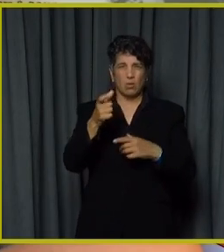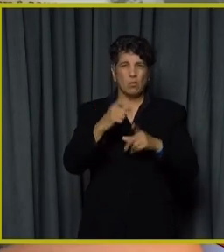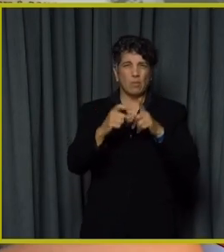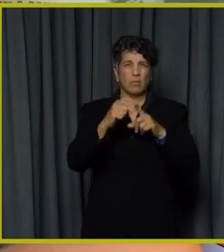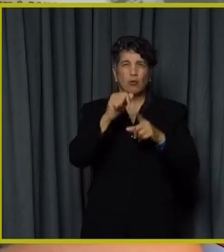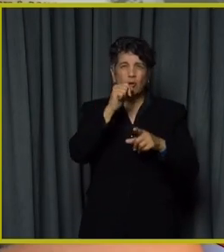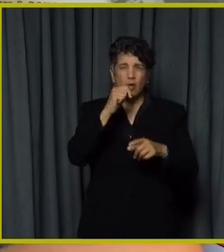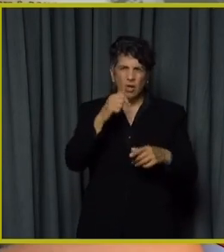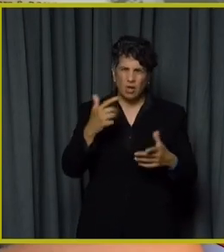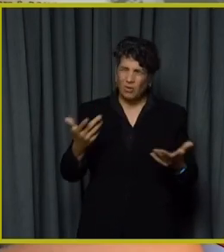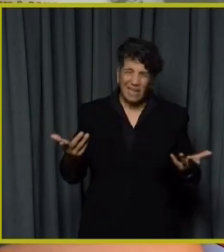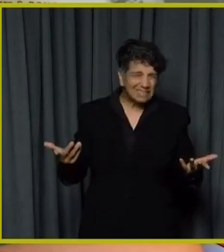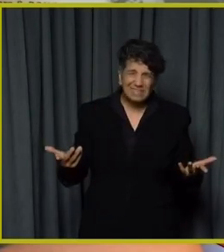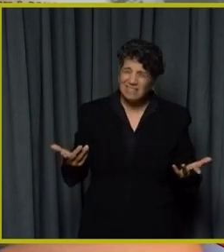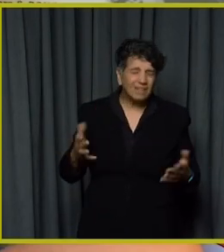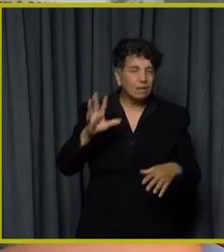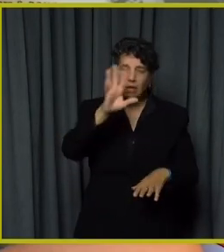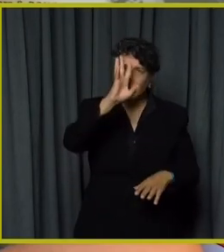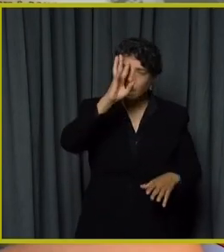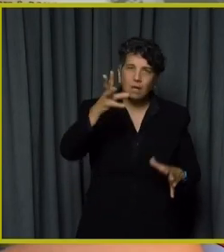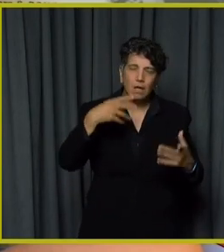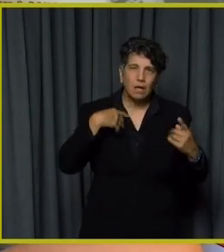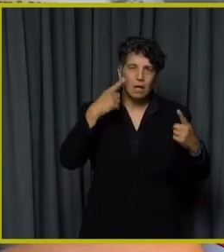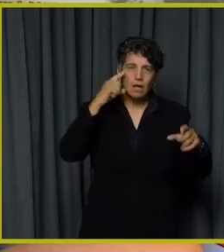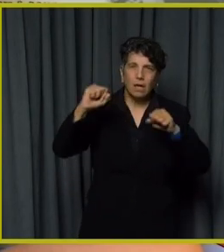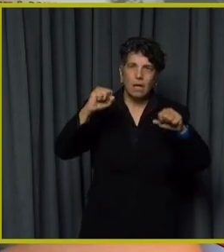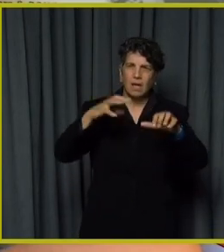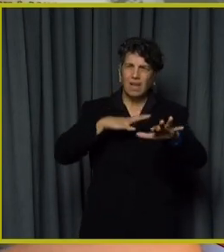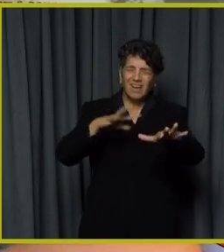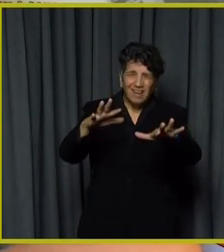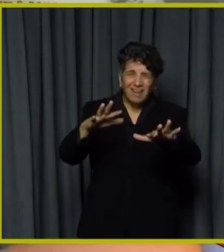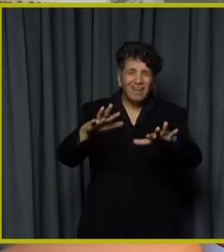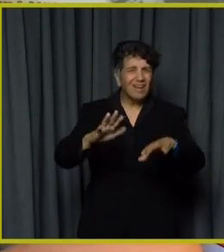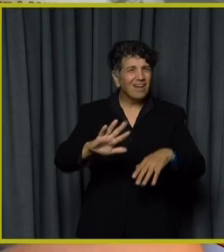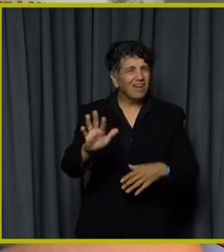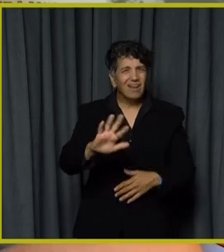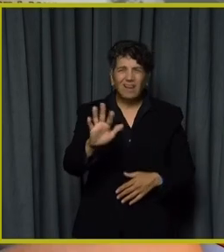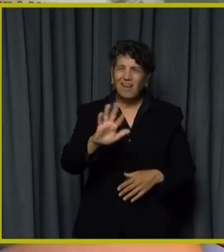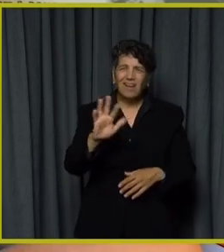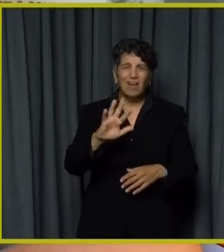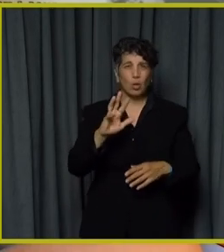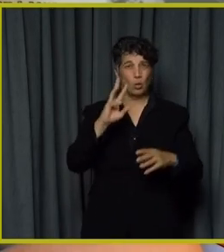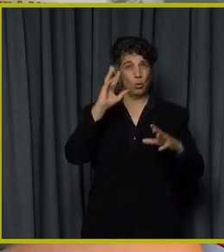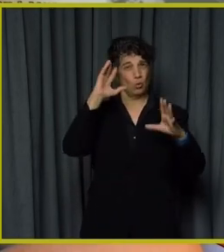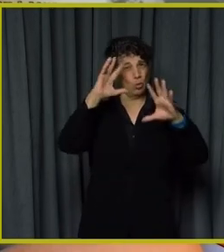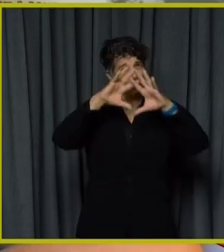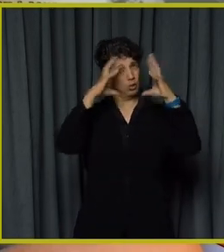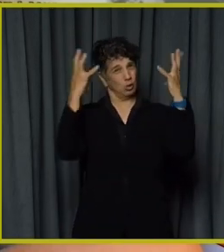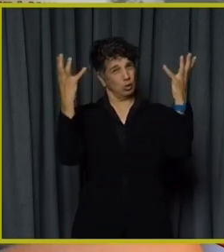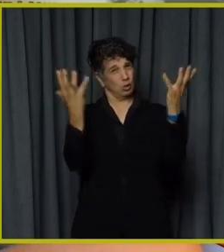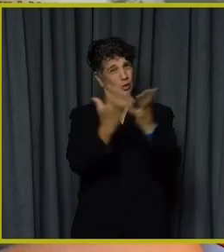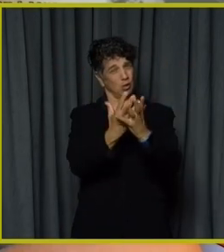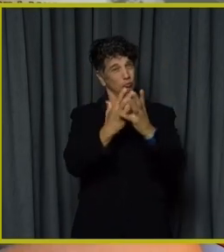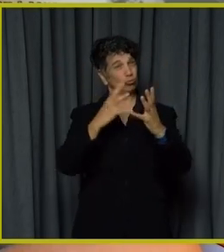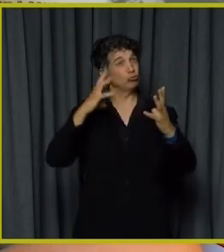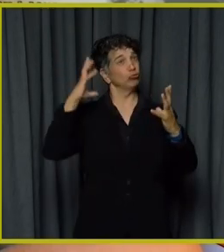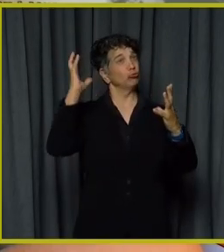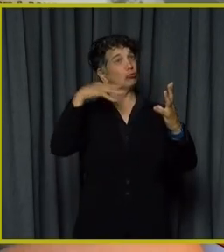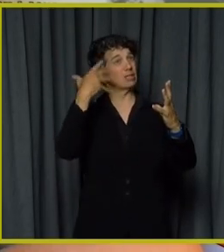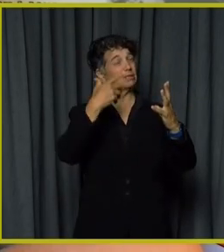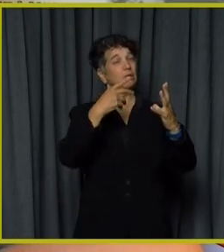ludicrous, it's crazy. And only in a crazy society would we accept that as the norm. This country has invested in